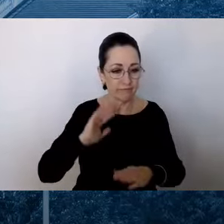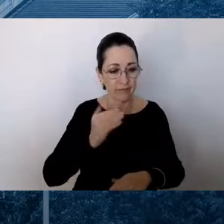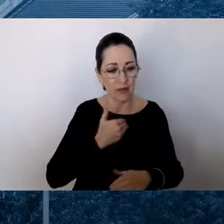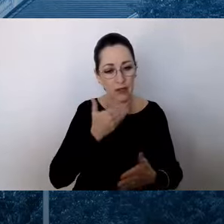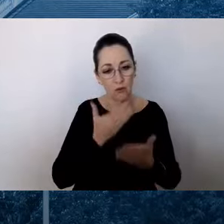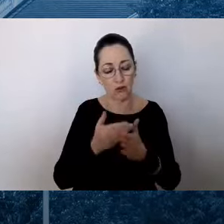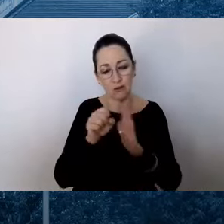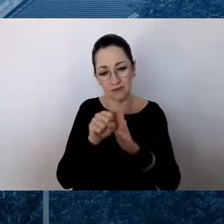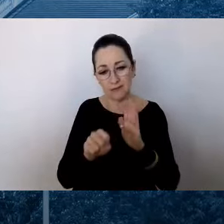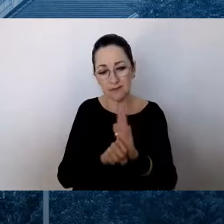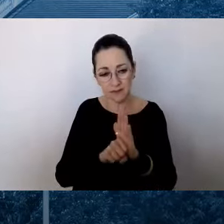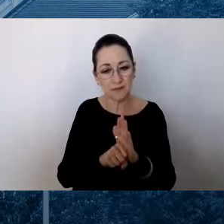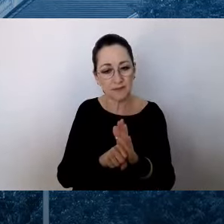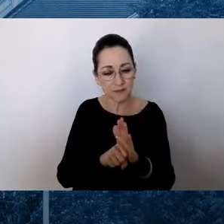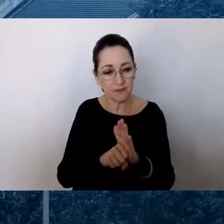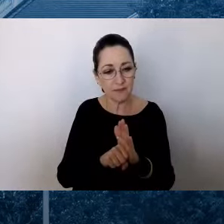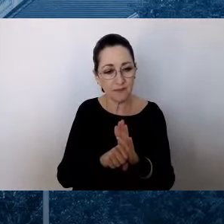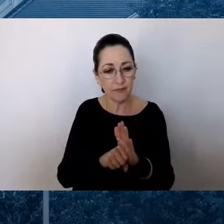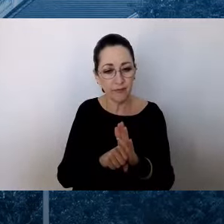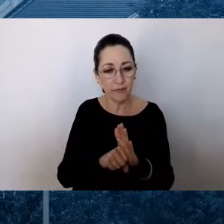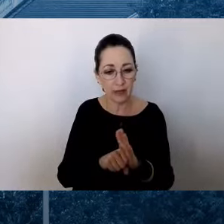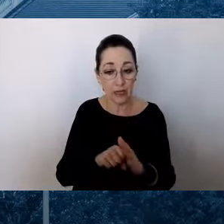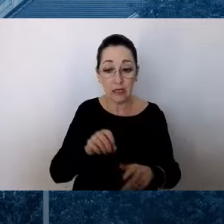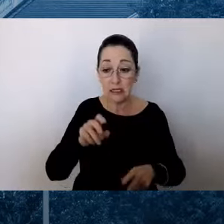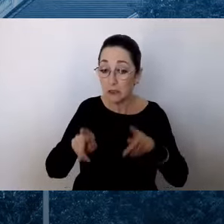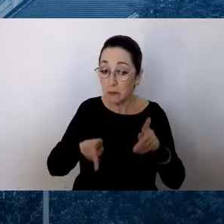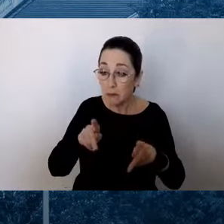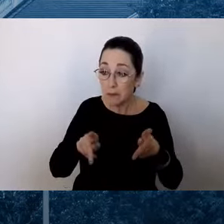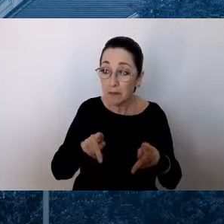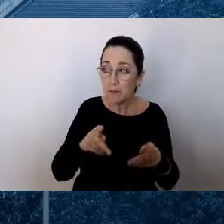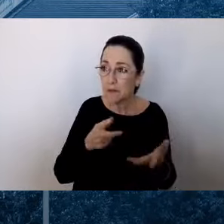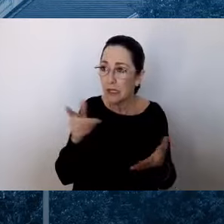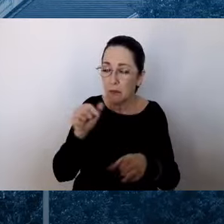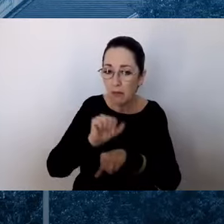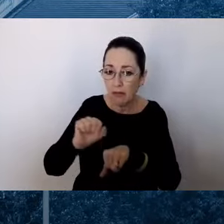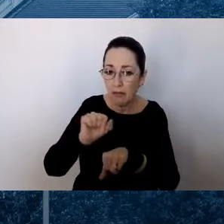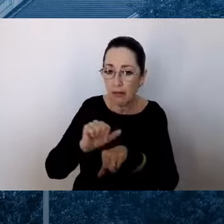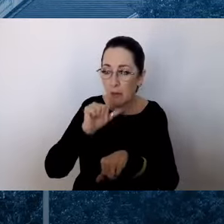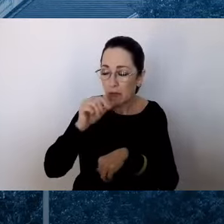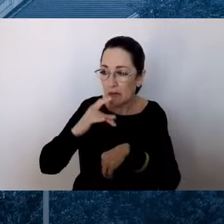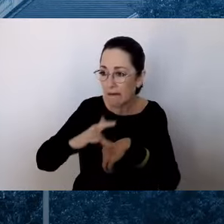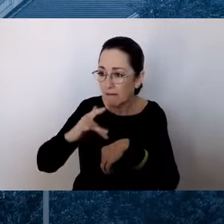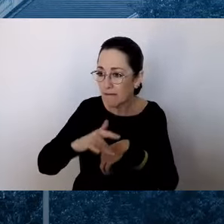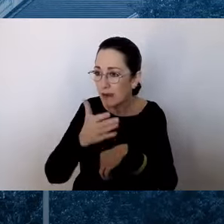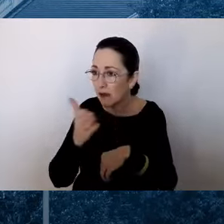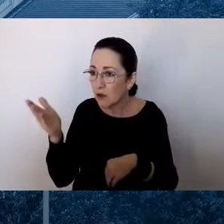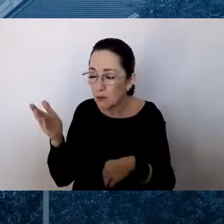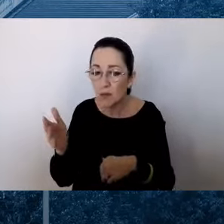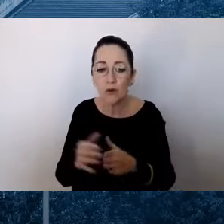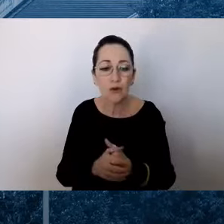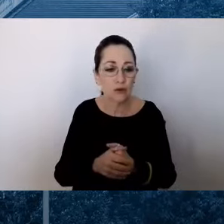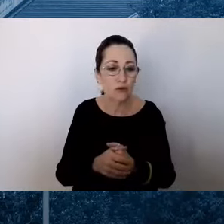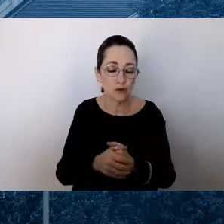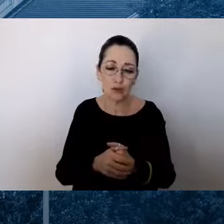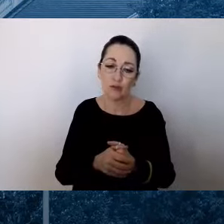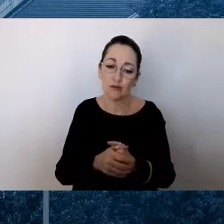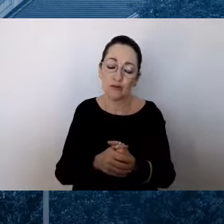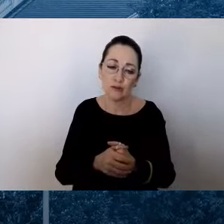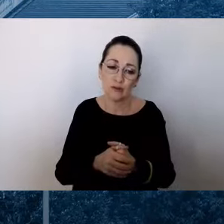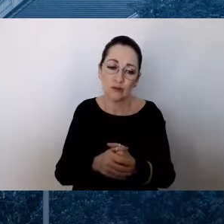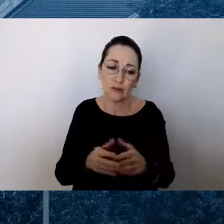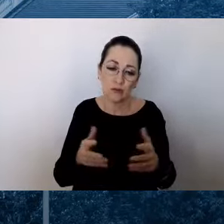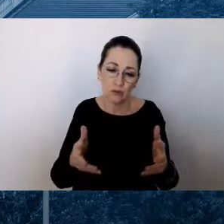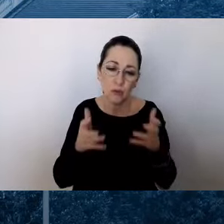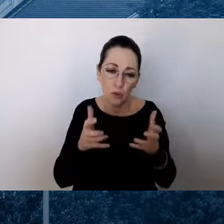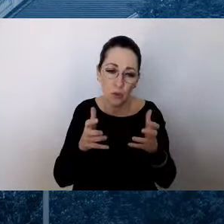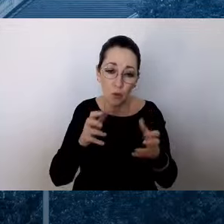affecting that, people, labor not being available and all of that. We just, so getting people to